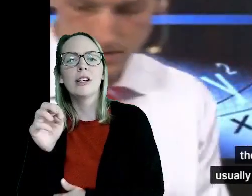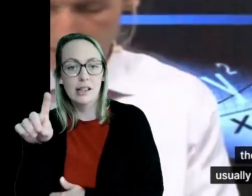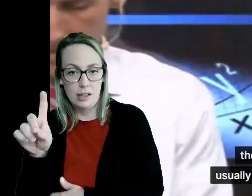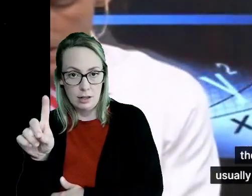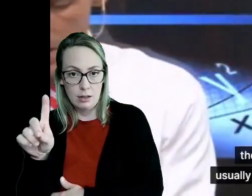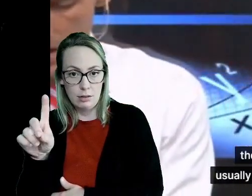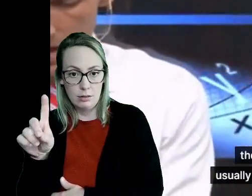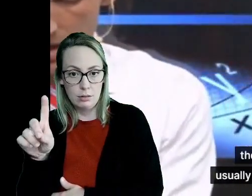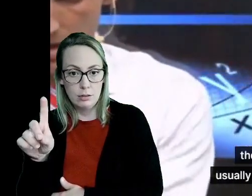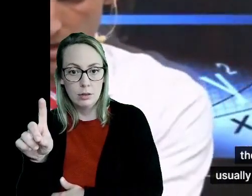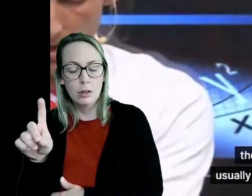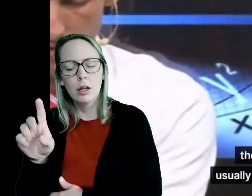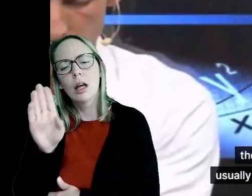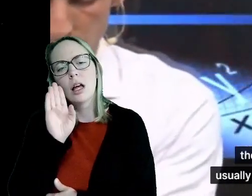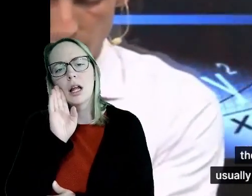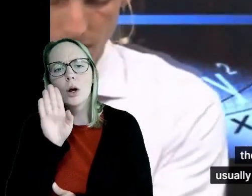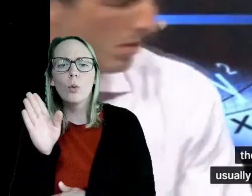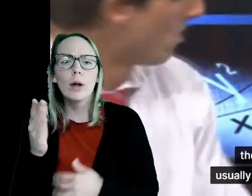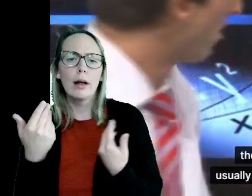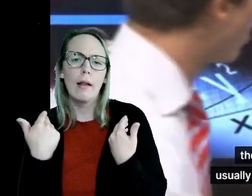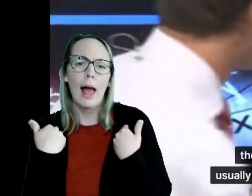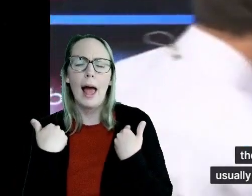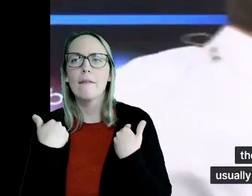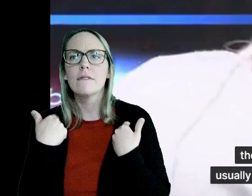the lines of